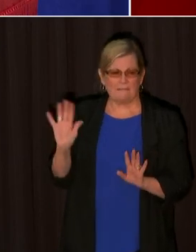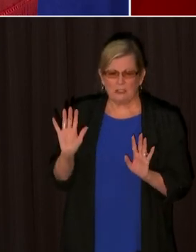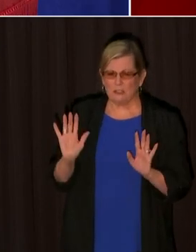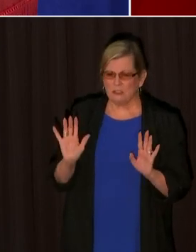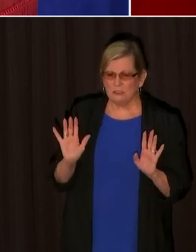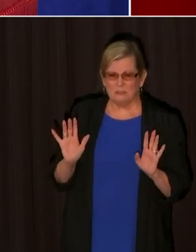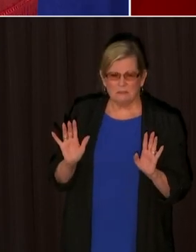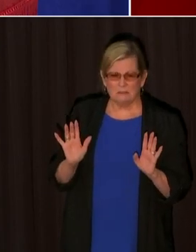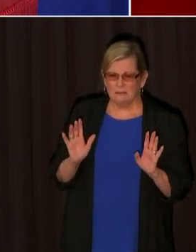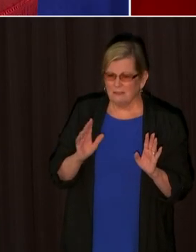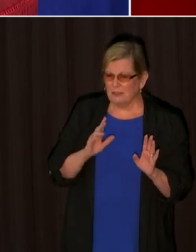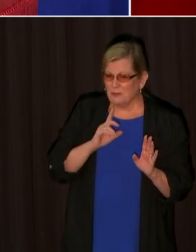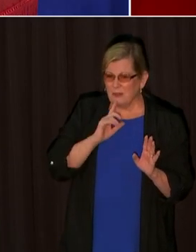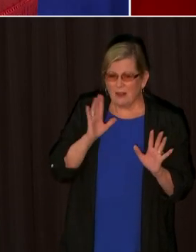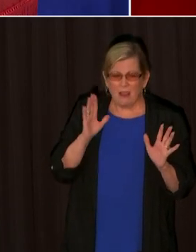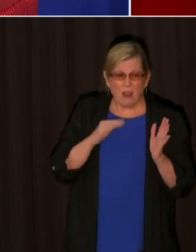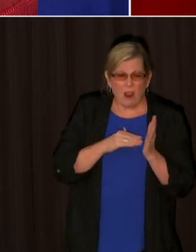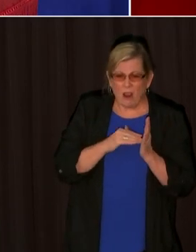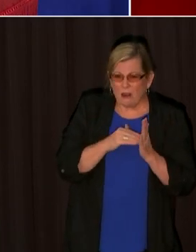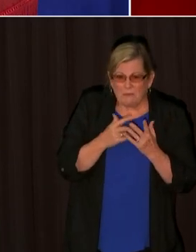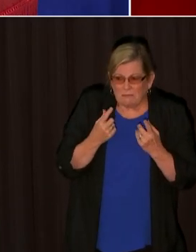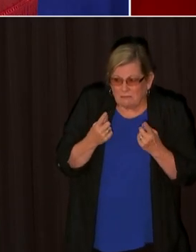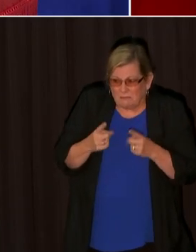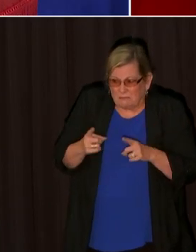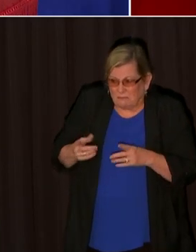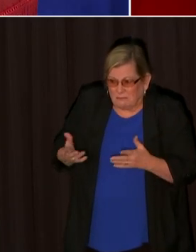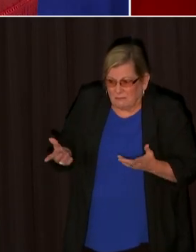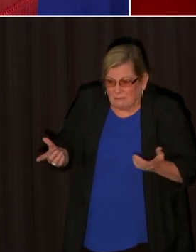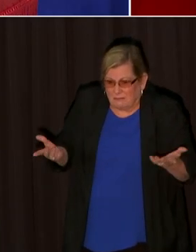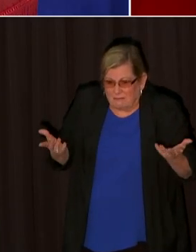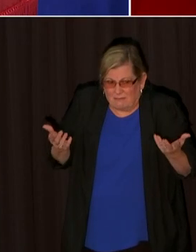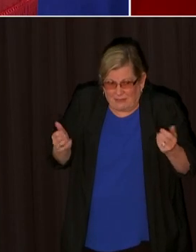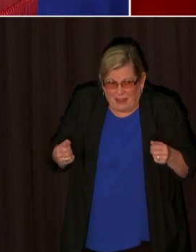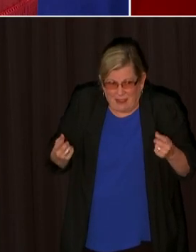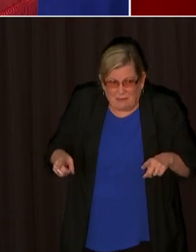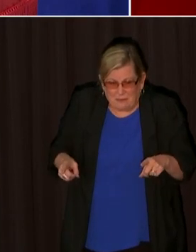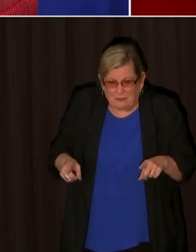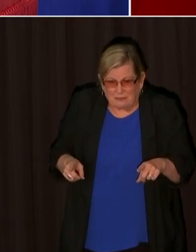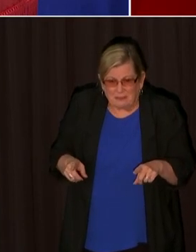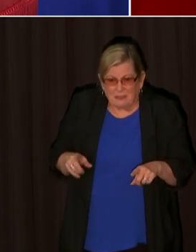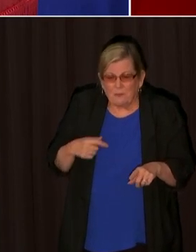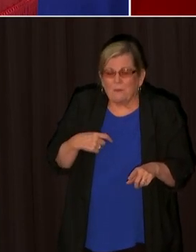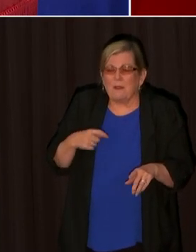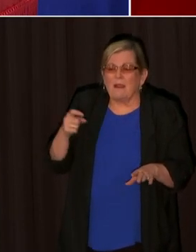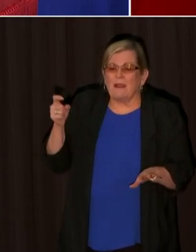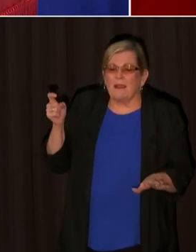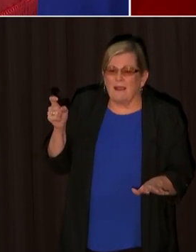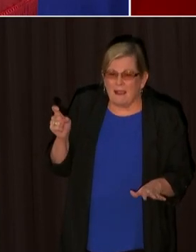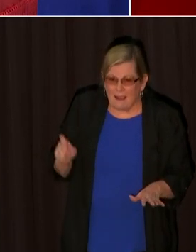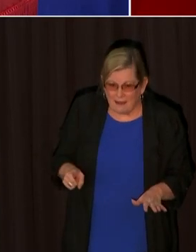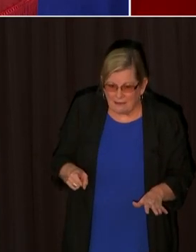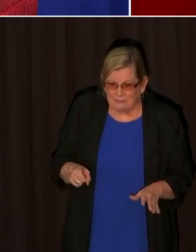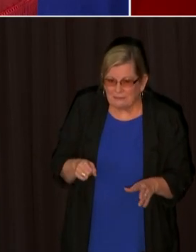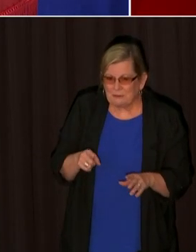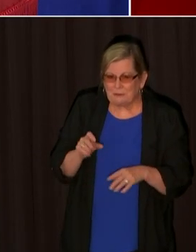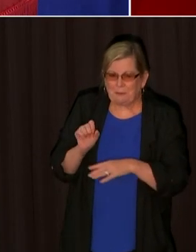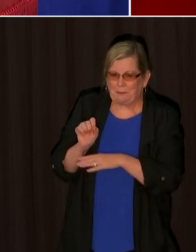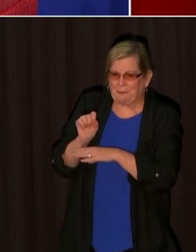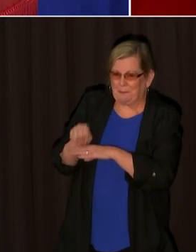the time. And we have to definitely dispel the myths